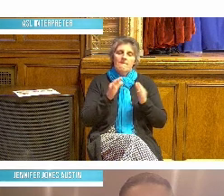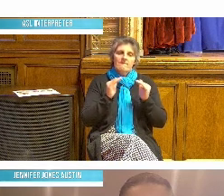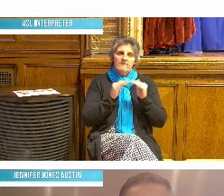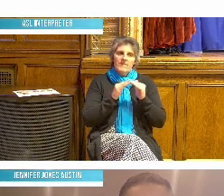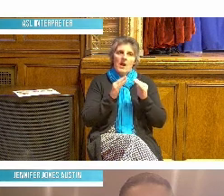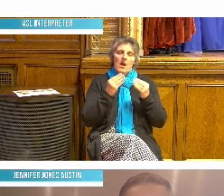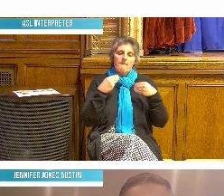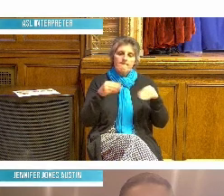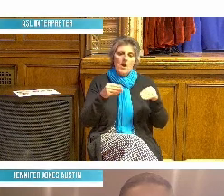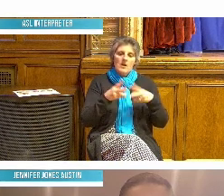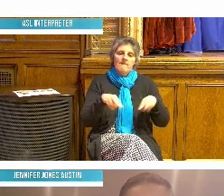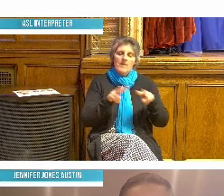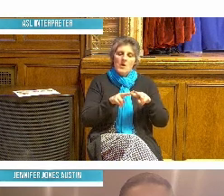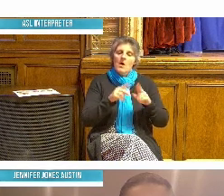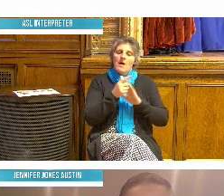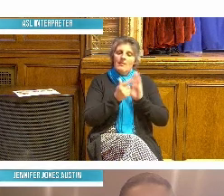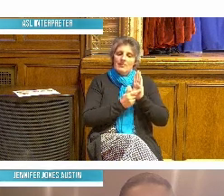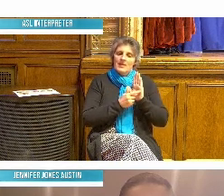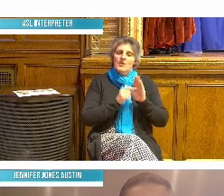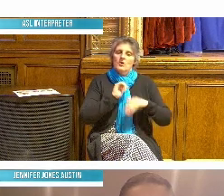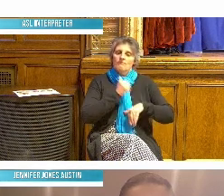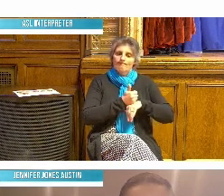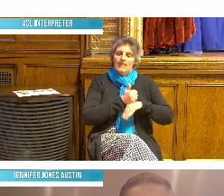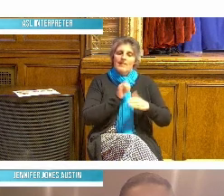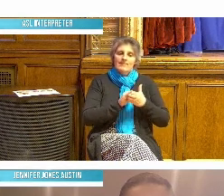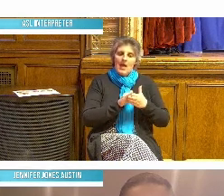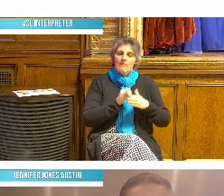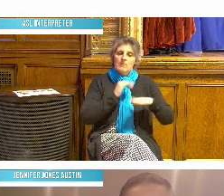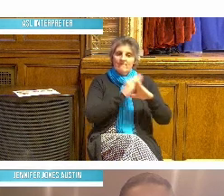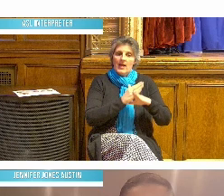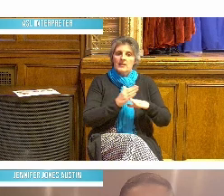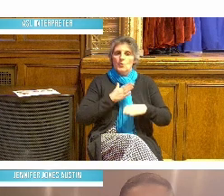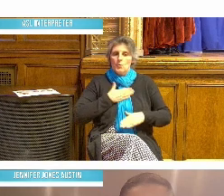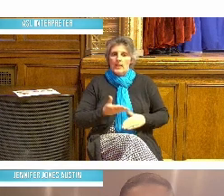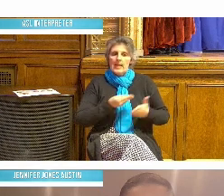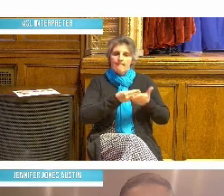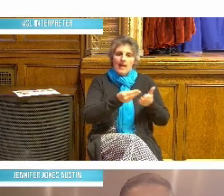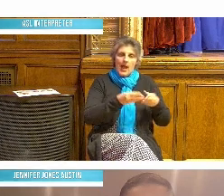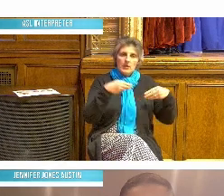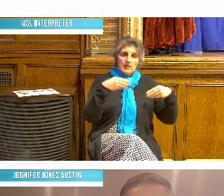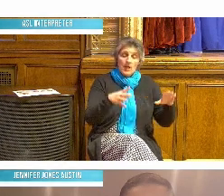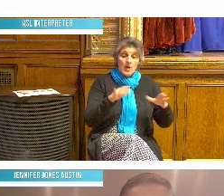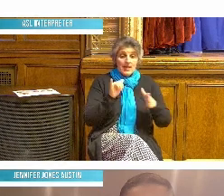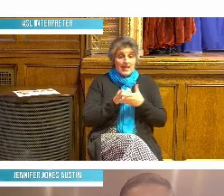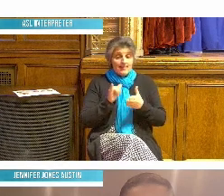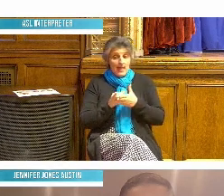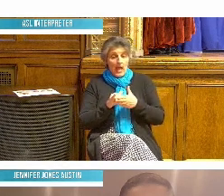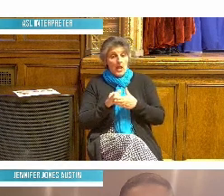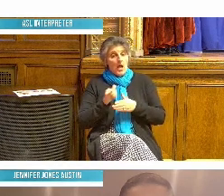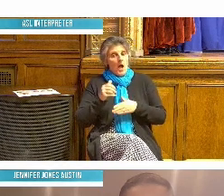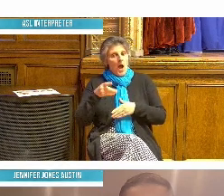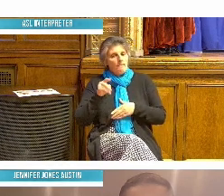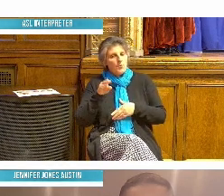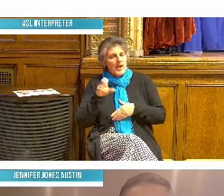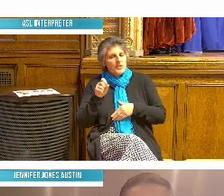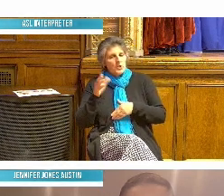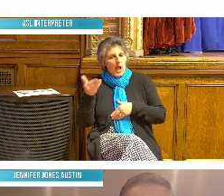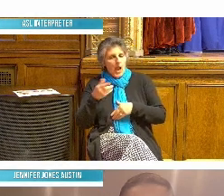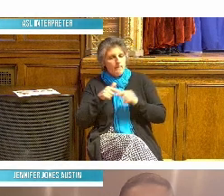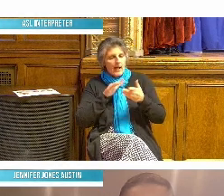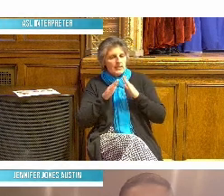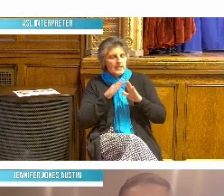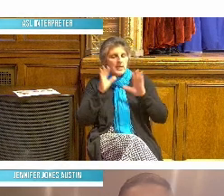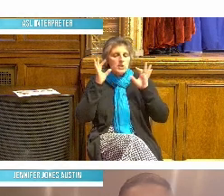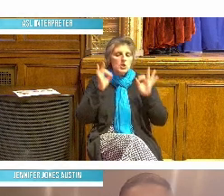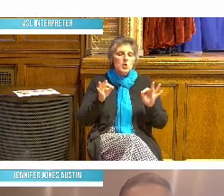legal construct that presumes willing buyers and sellers. Under this framework, appraisers hired by the city determine the price owners